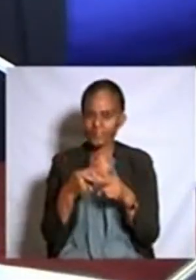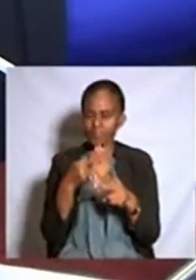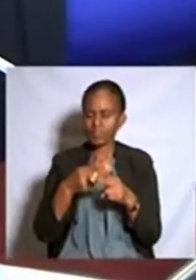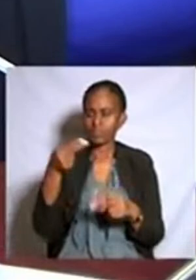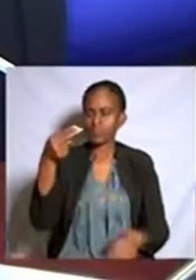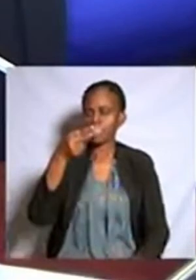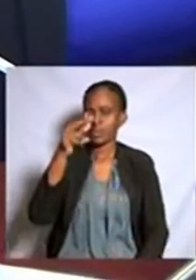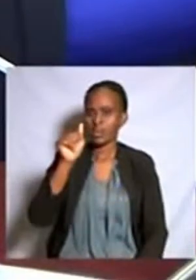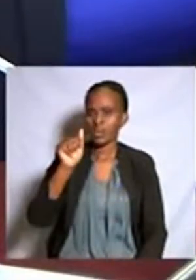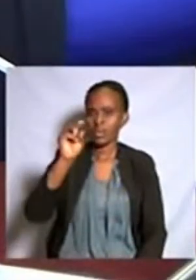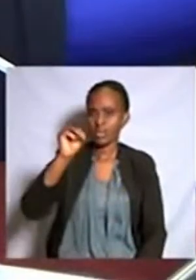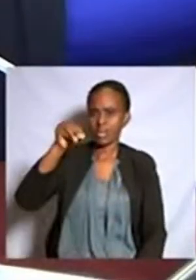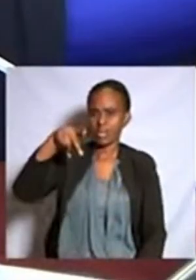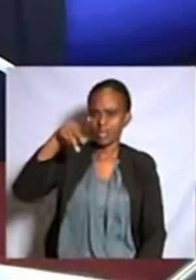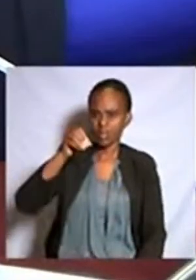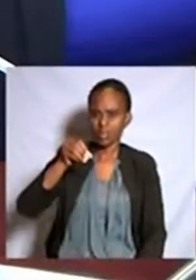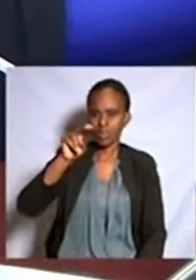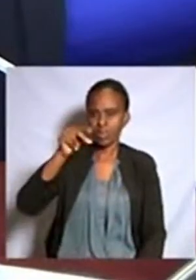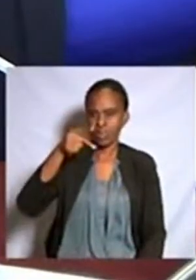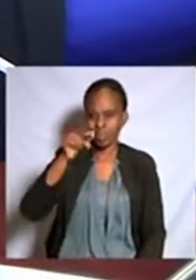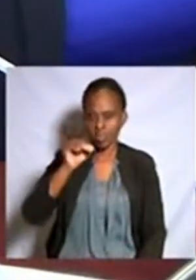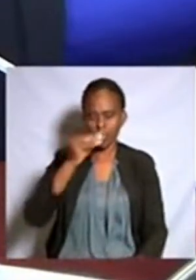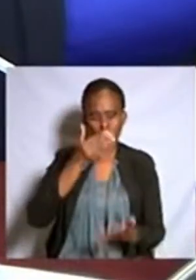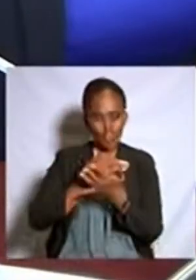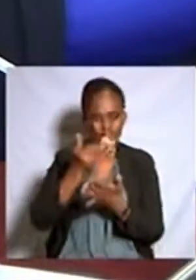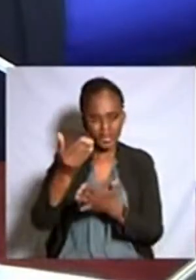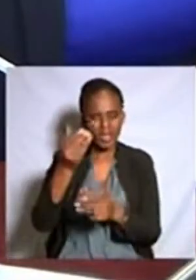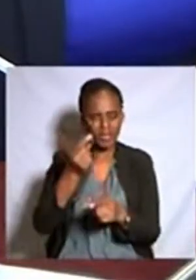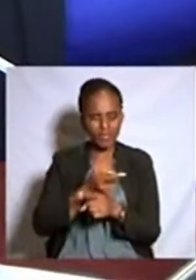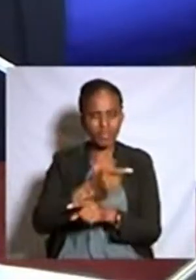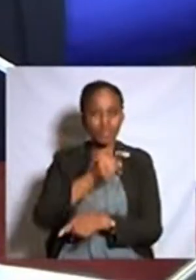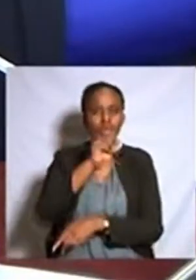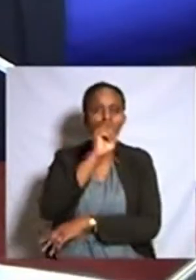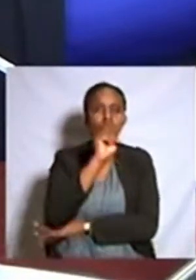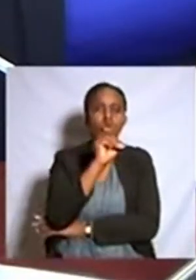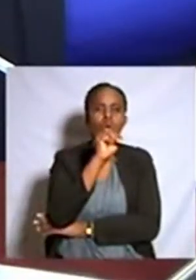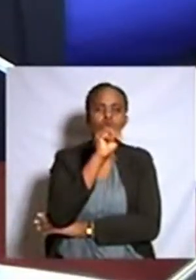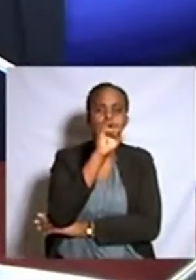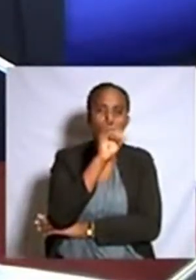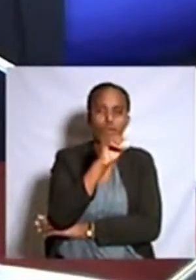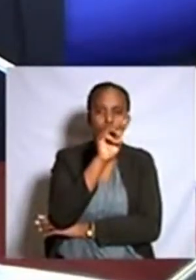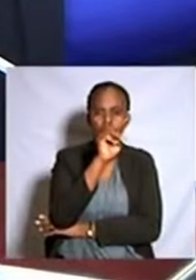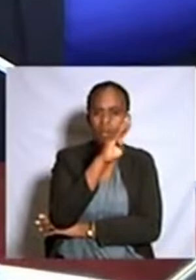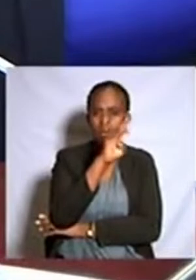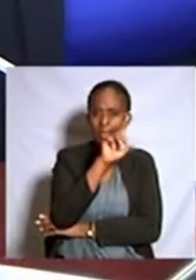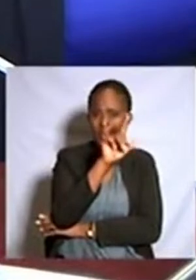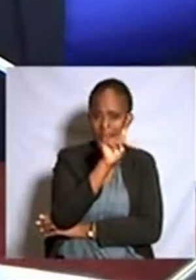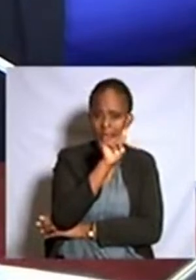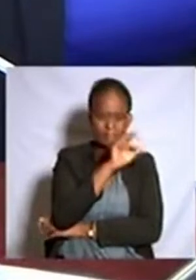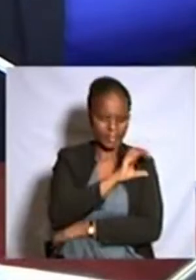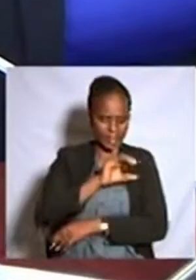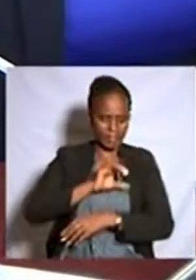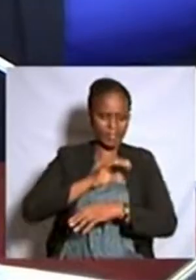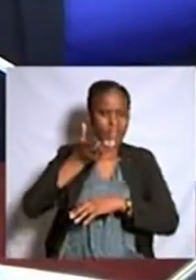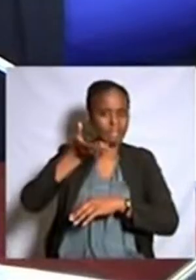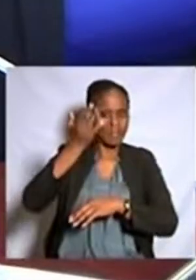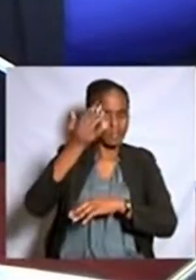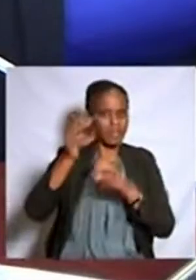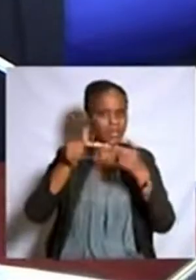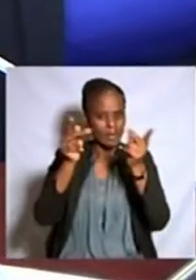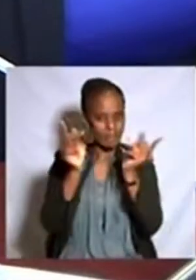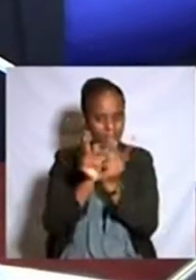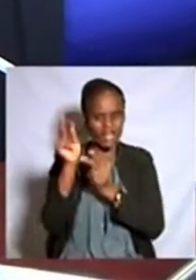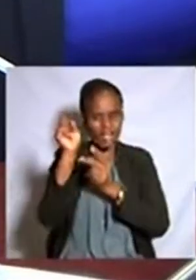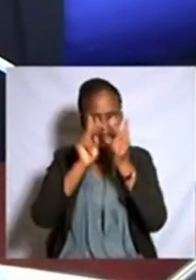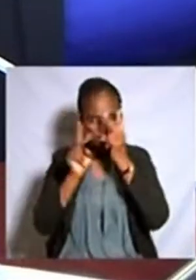Hampongo, outsourced to Mr. Kaumbu Mondela, the same company as indicated above. The site was